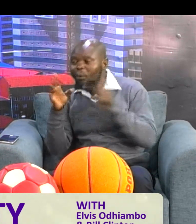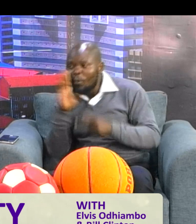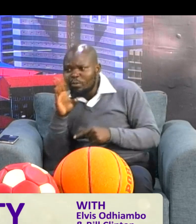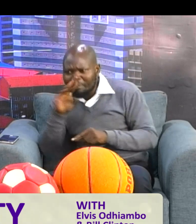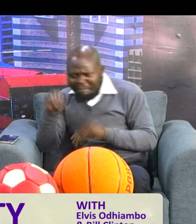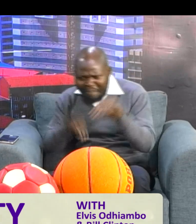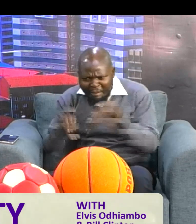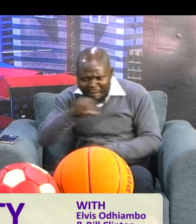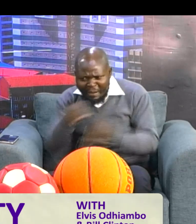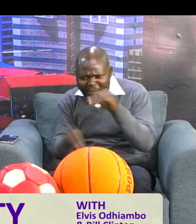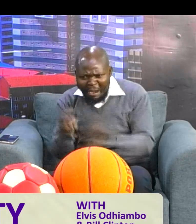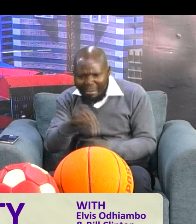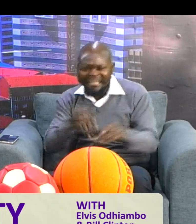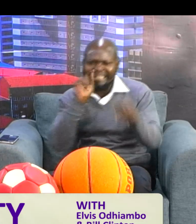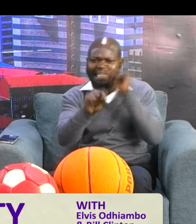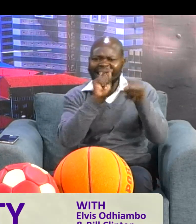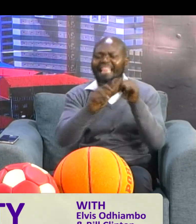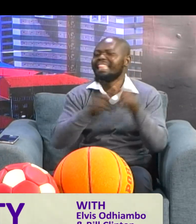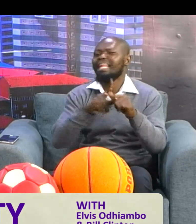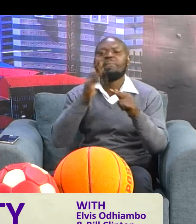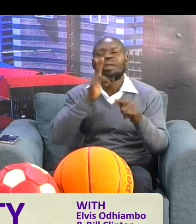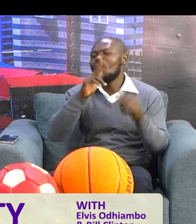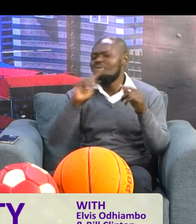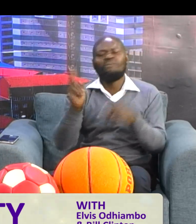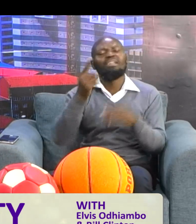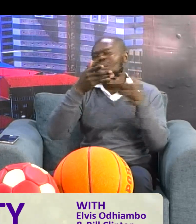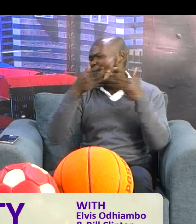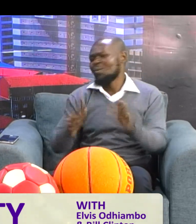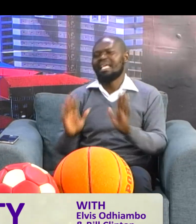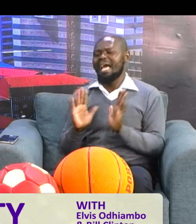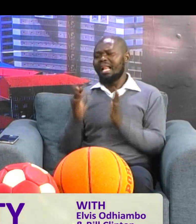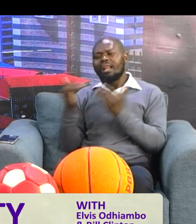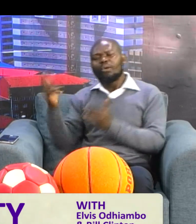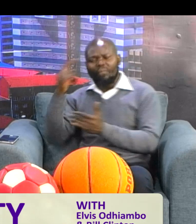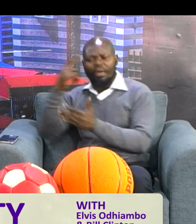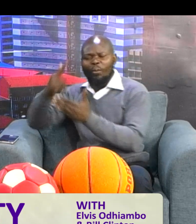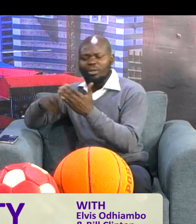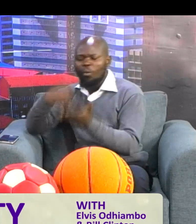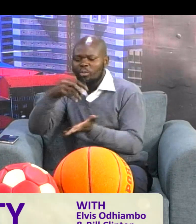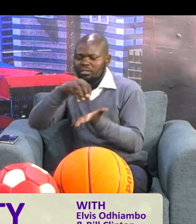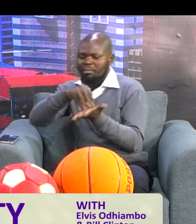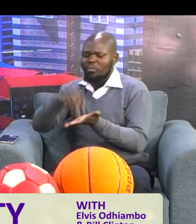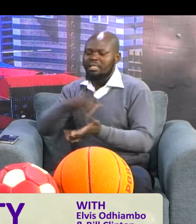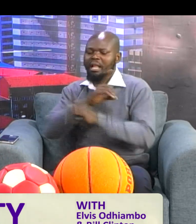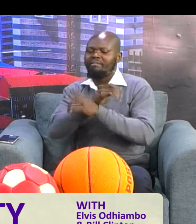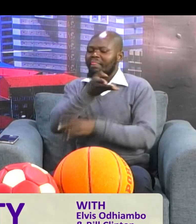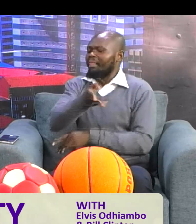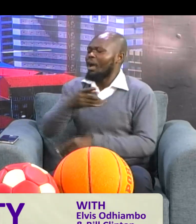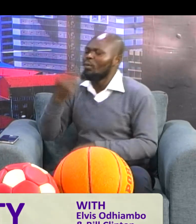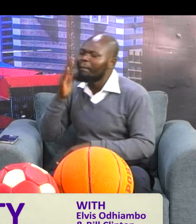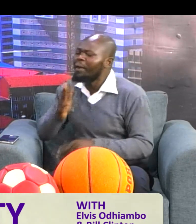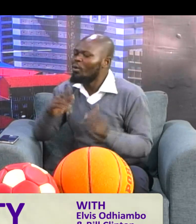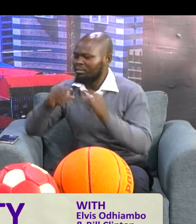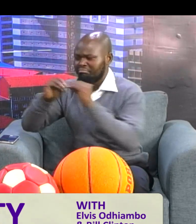that our defenders are hurt. Right. Maybe now they understand where our risk areas are. So could you please, talk to